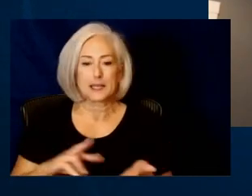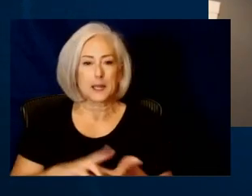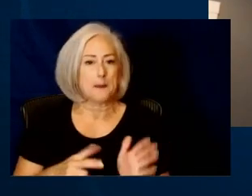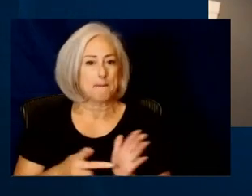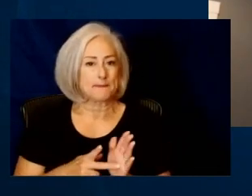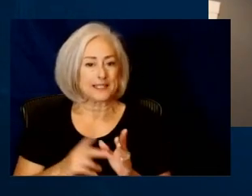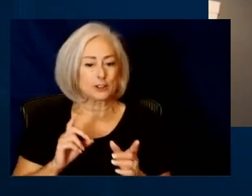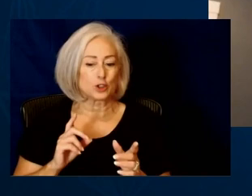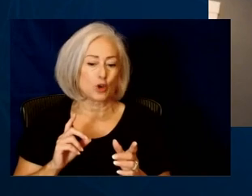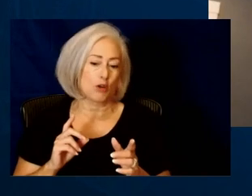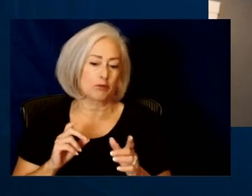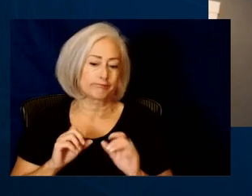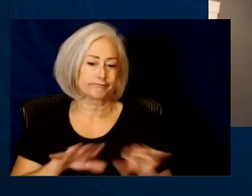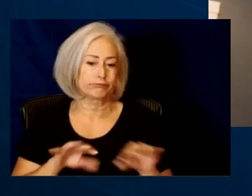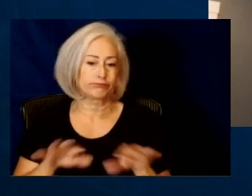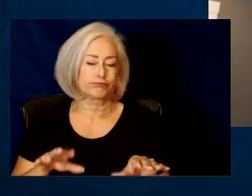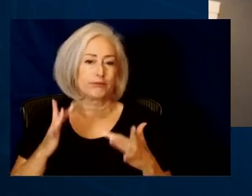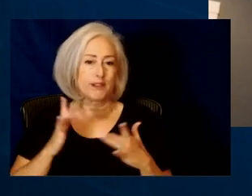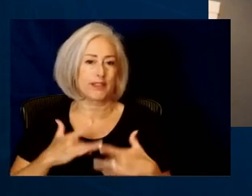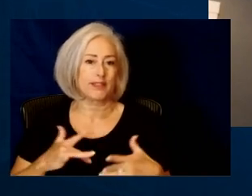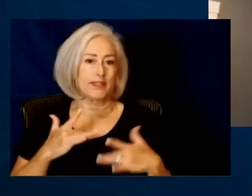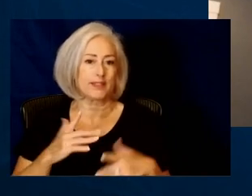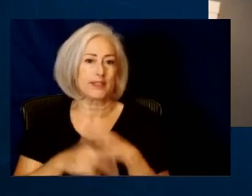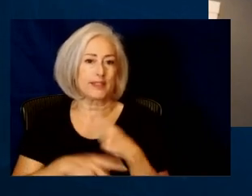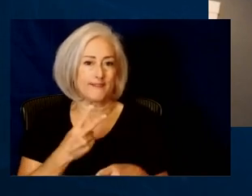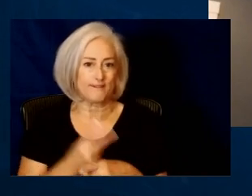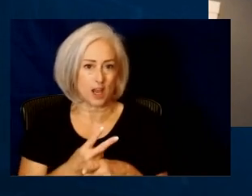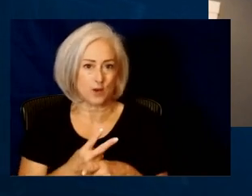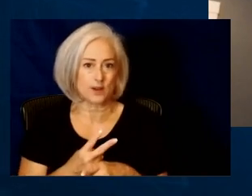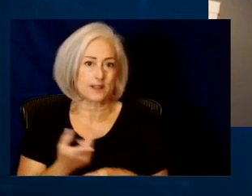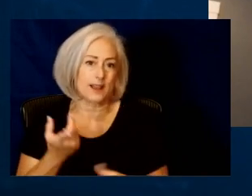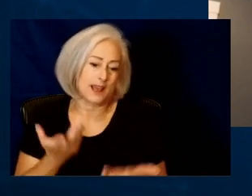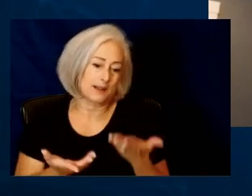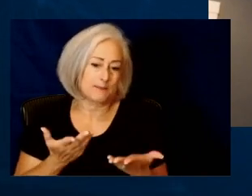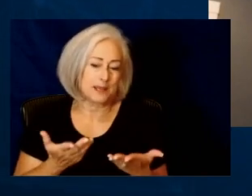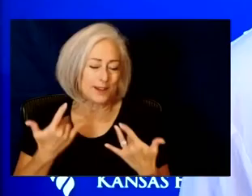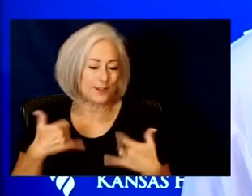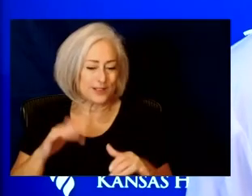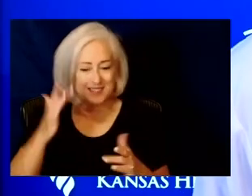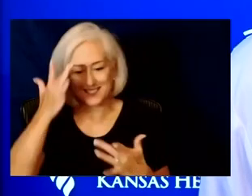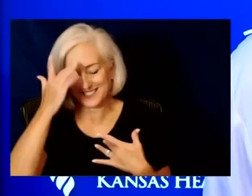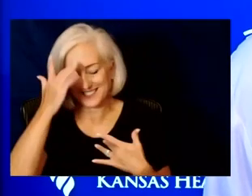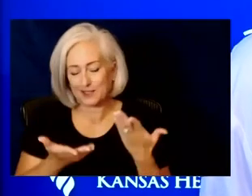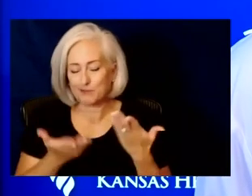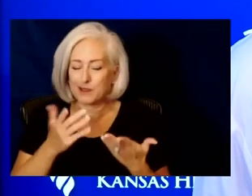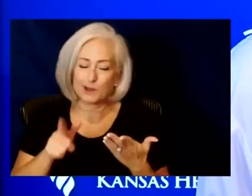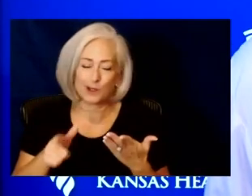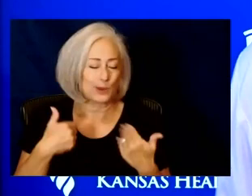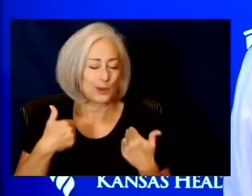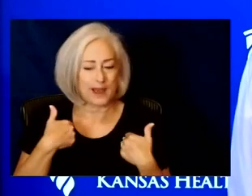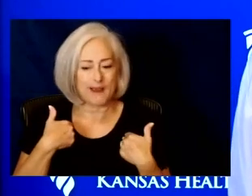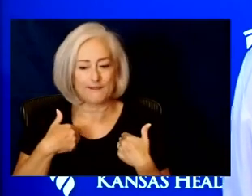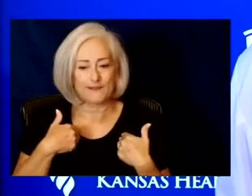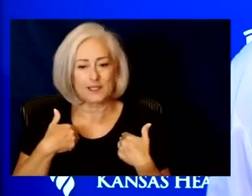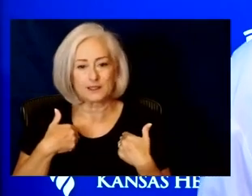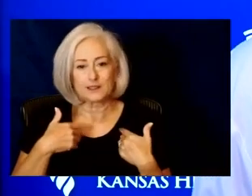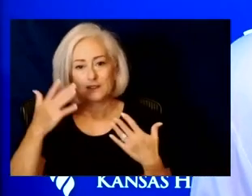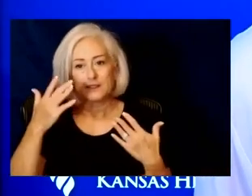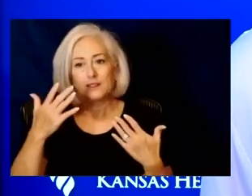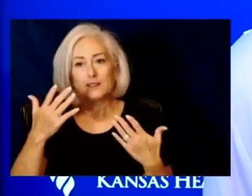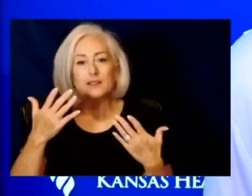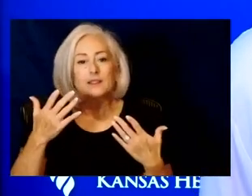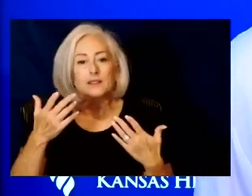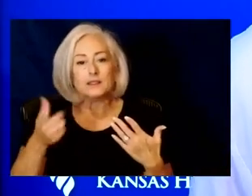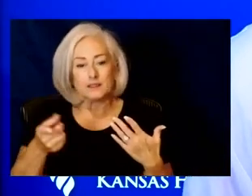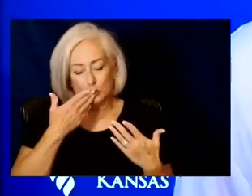you've got a really severe immunosuppressive illness, in which case you may still shed virus. Yeah, I think let's take the immunosuppressed out of it, Steve, because you bring up a very good